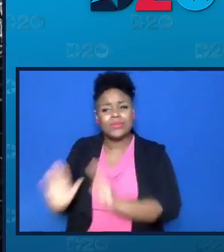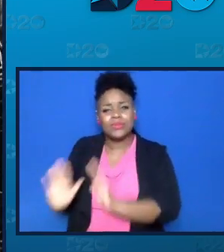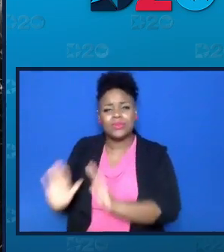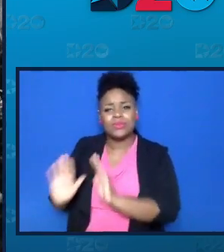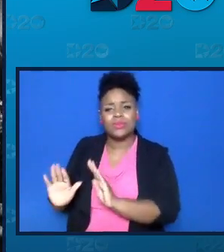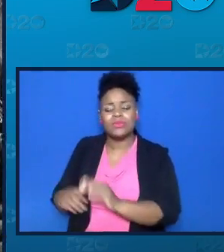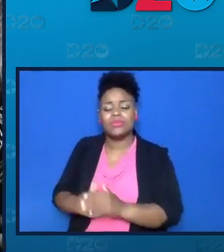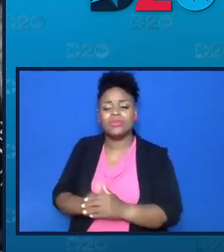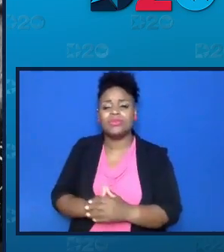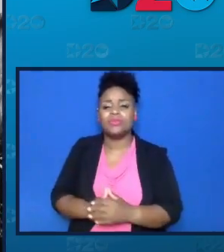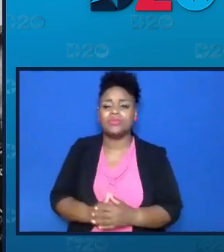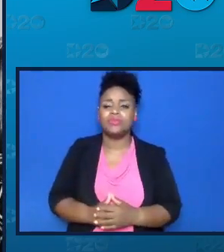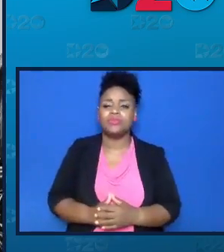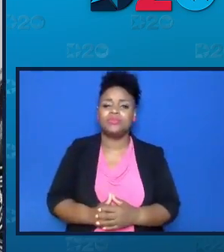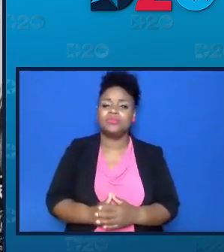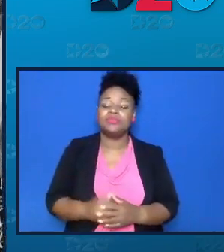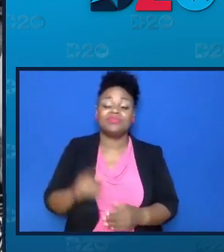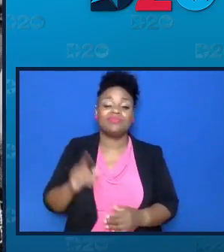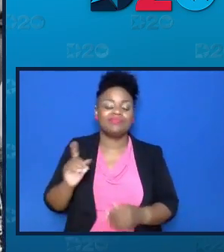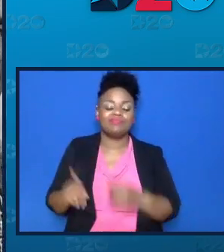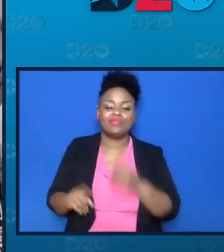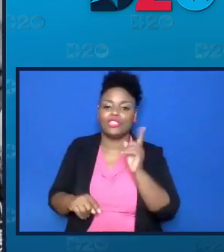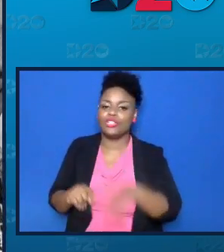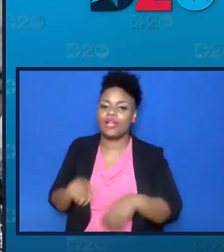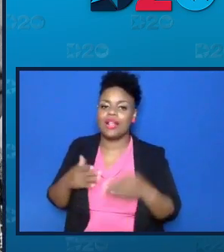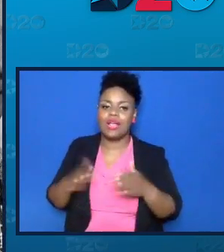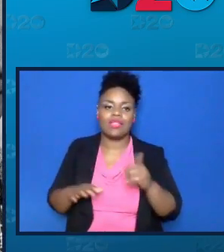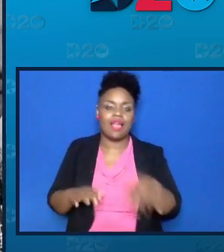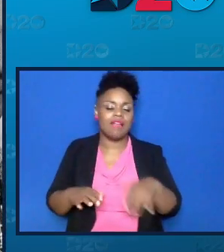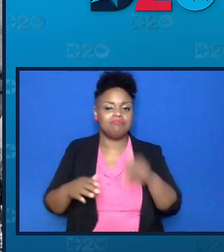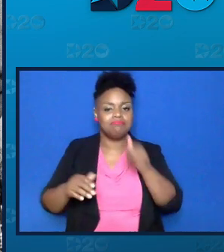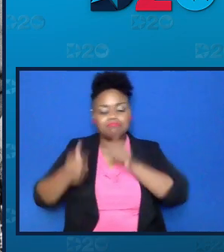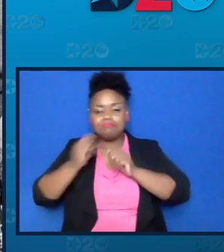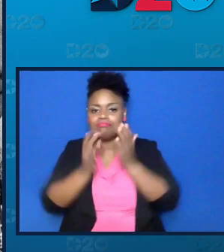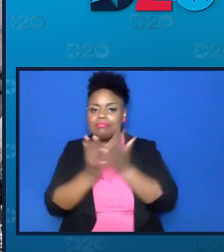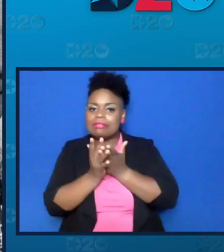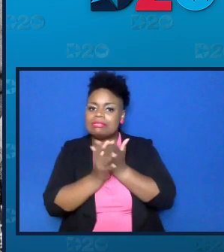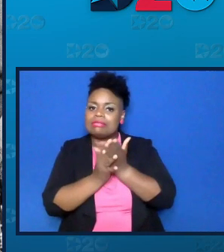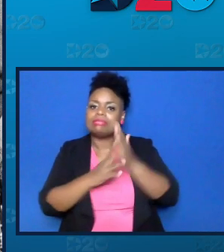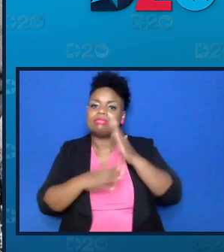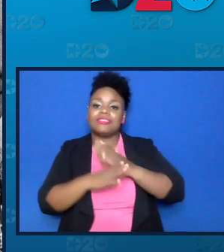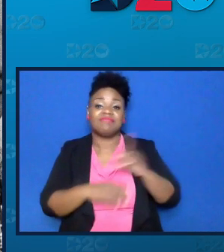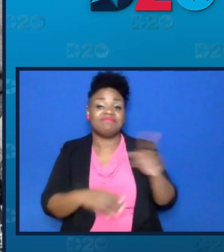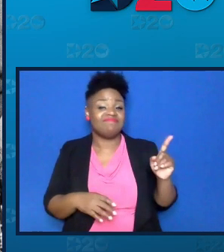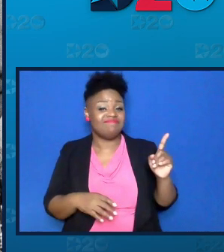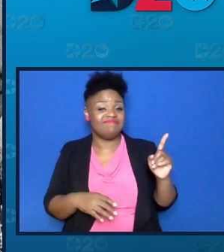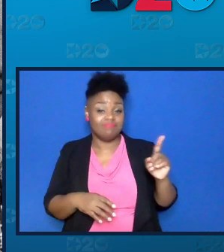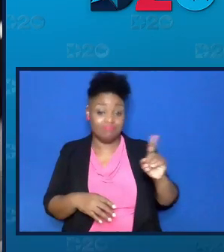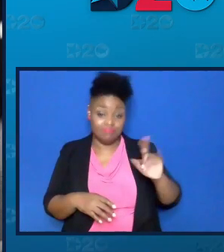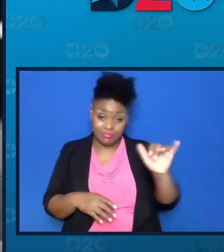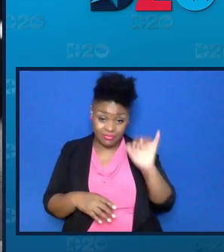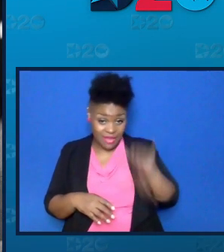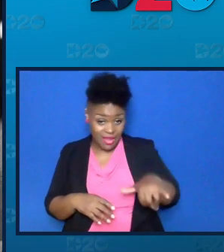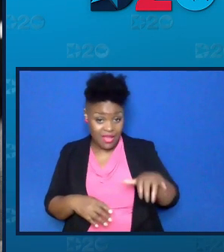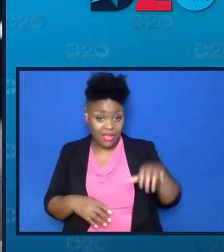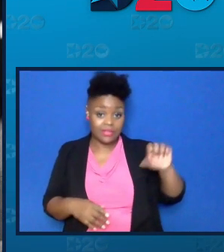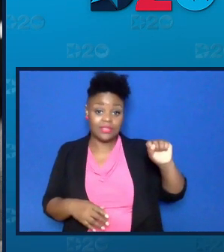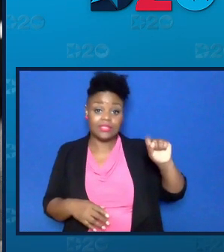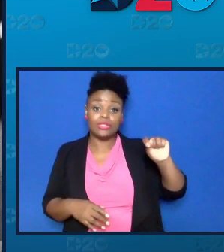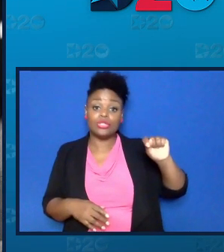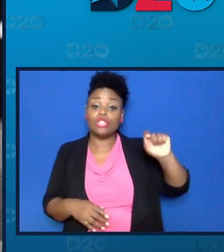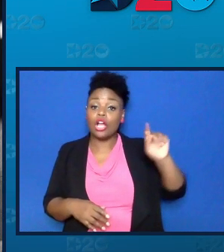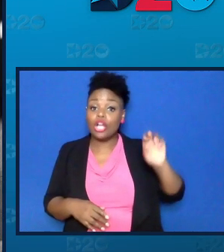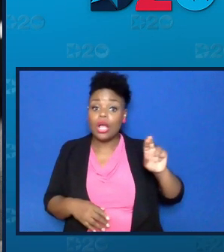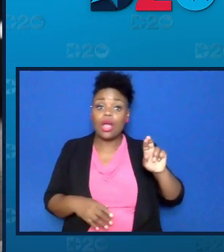the suffering to debilitate him. That's like he couldn't allow the stuttering to define him. That's